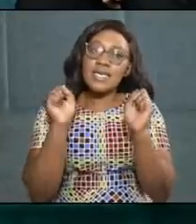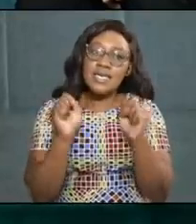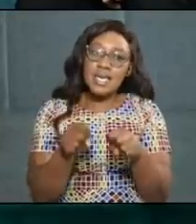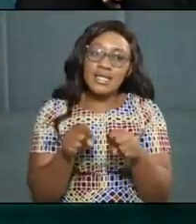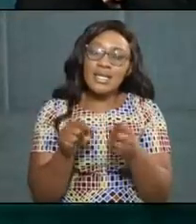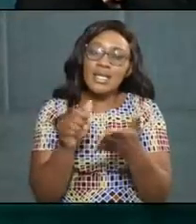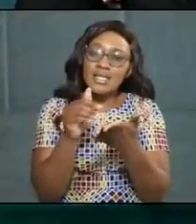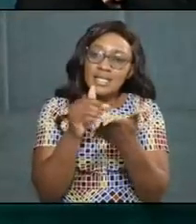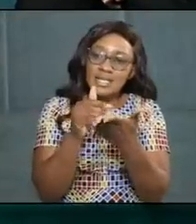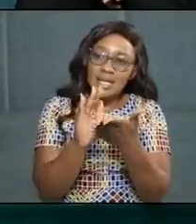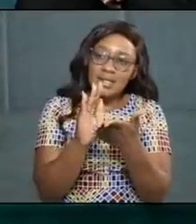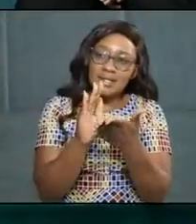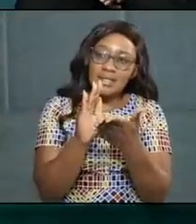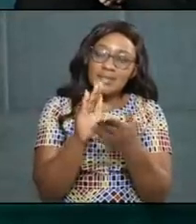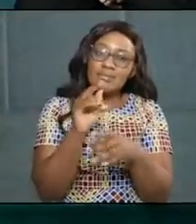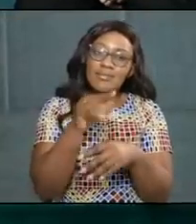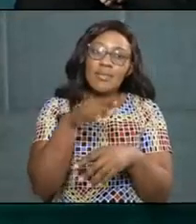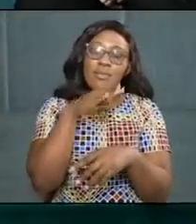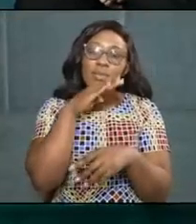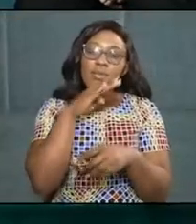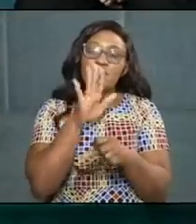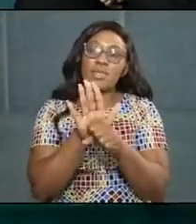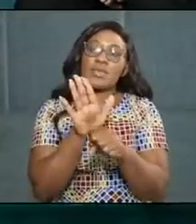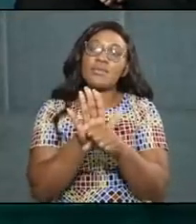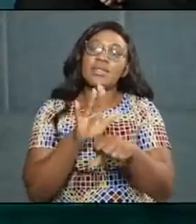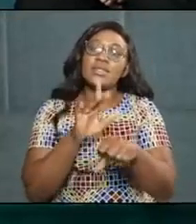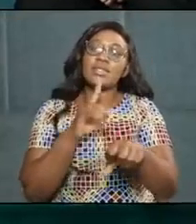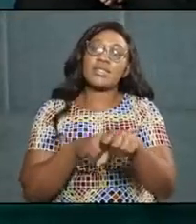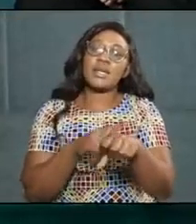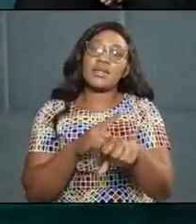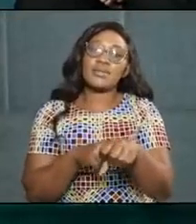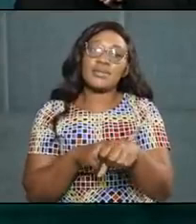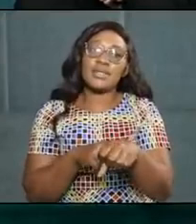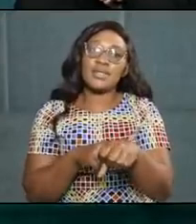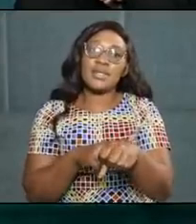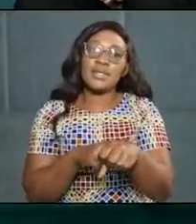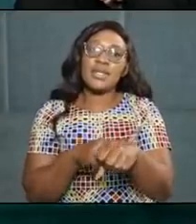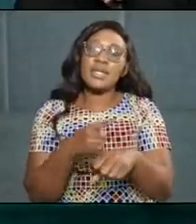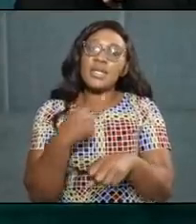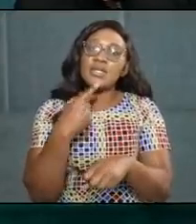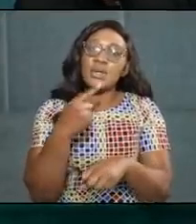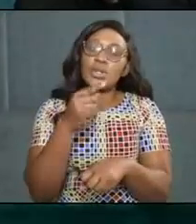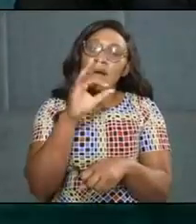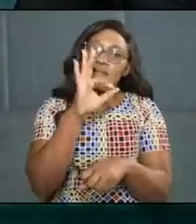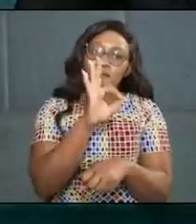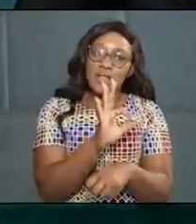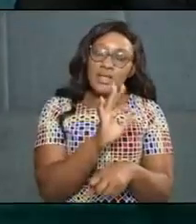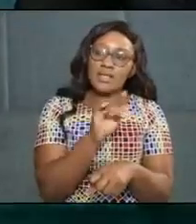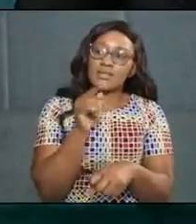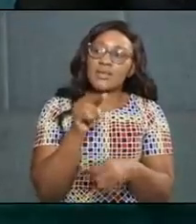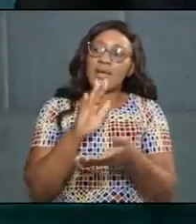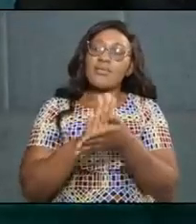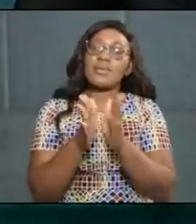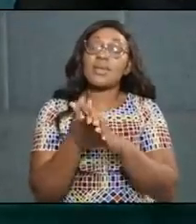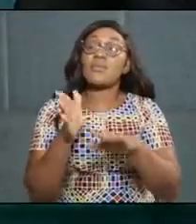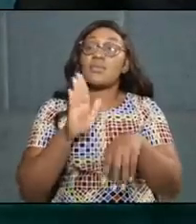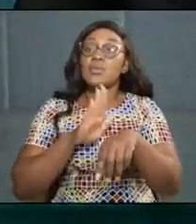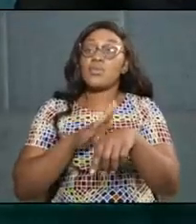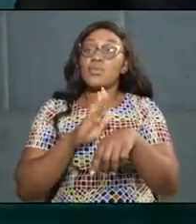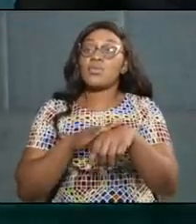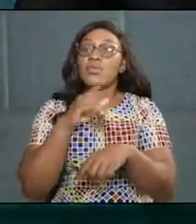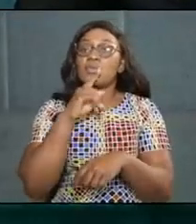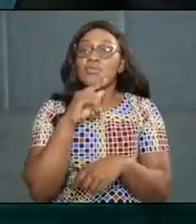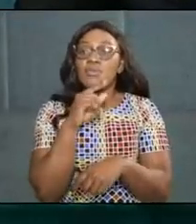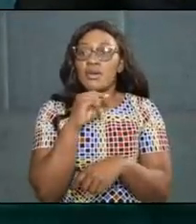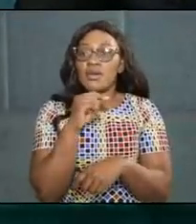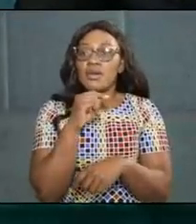many times. Just when I thought Felix was becoming a good man, what happened next? Paul stayed in prison